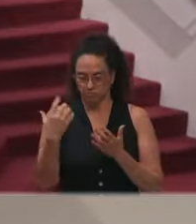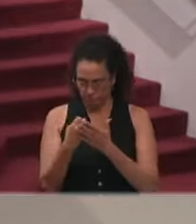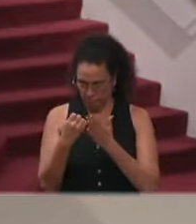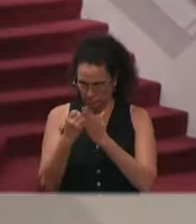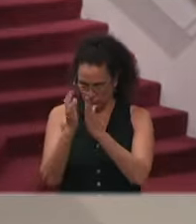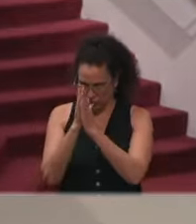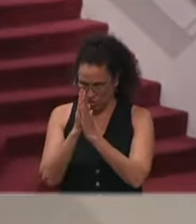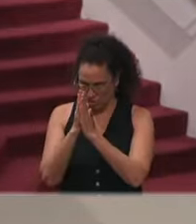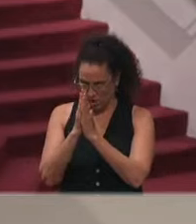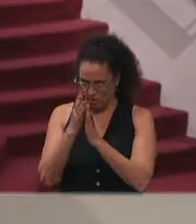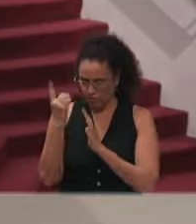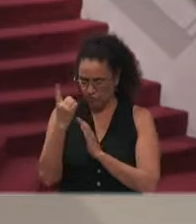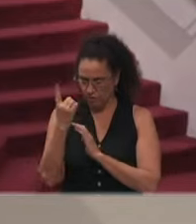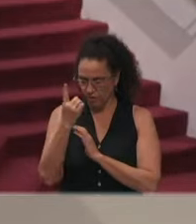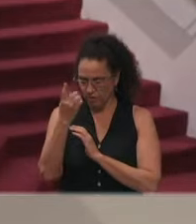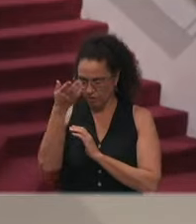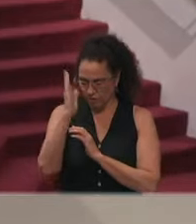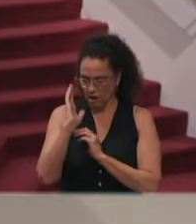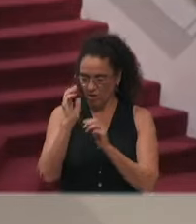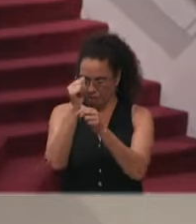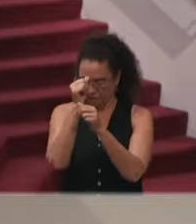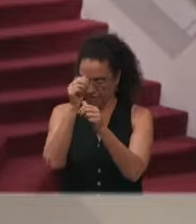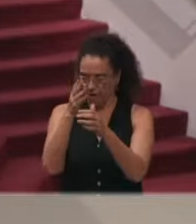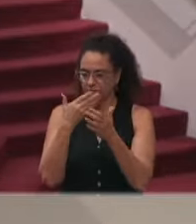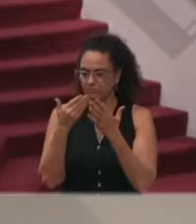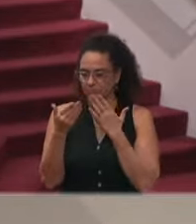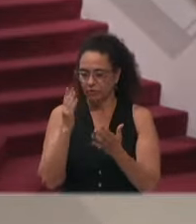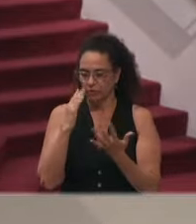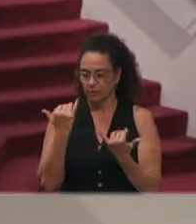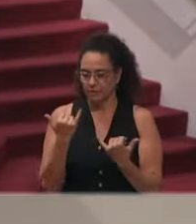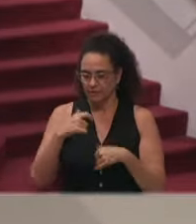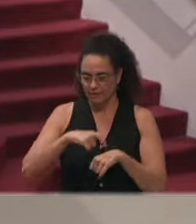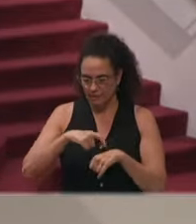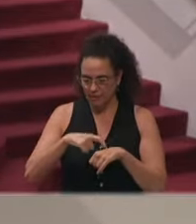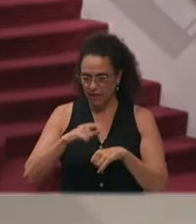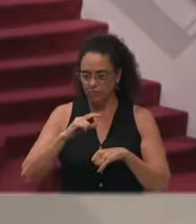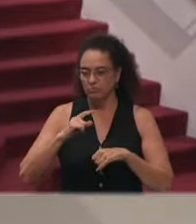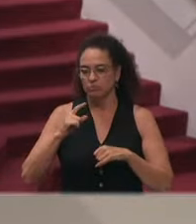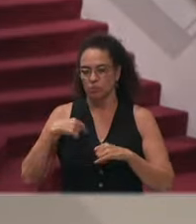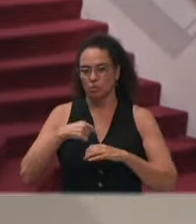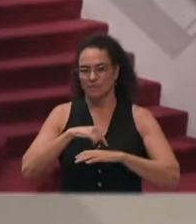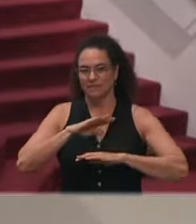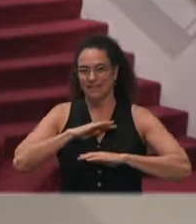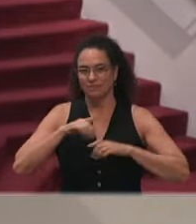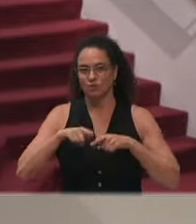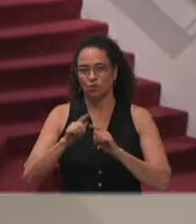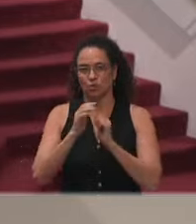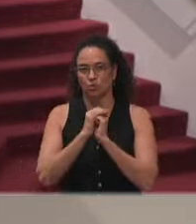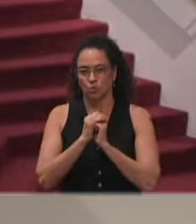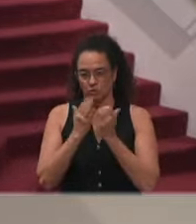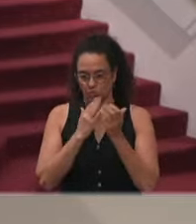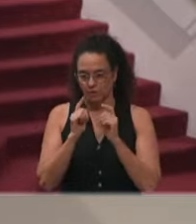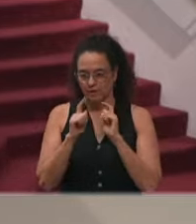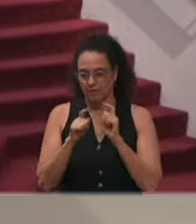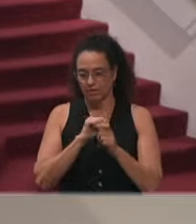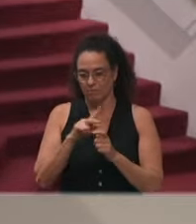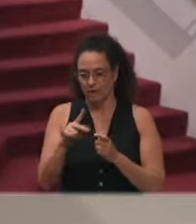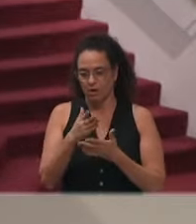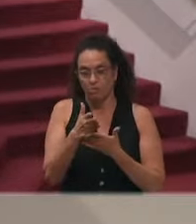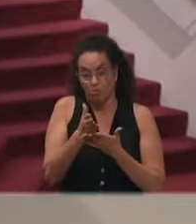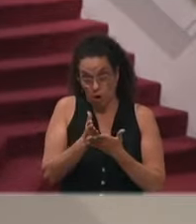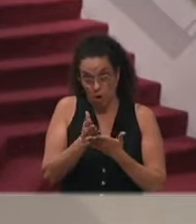Eternal God and our Father, we are so grateful for this time set aside in worship service to give back a portion of that which